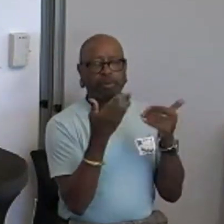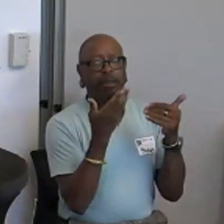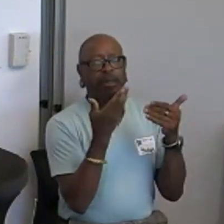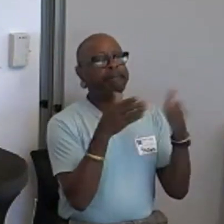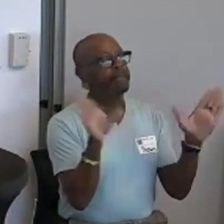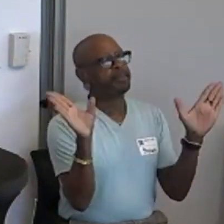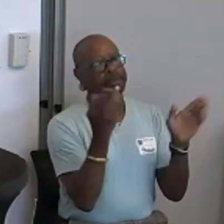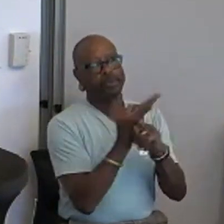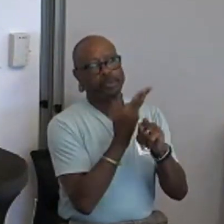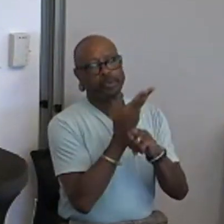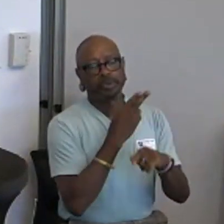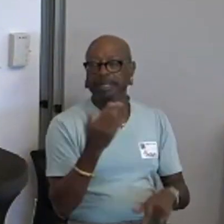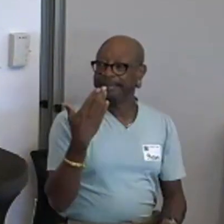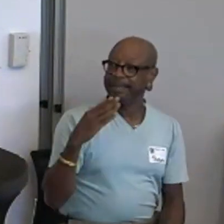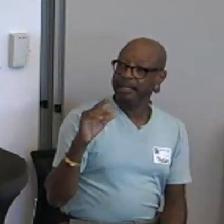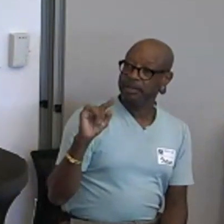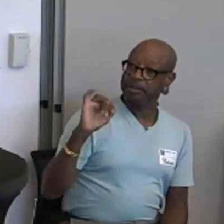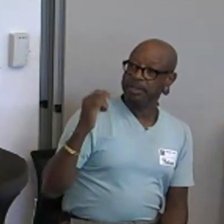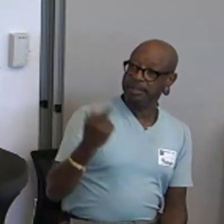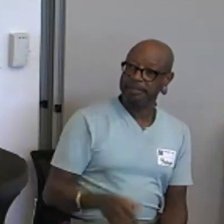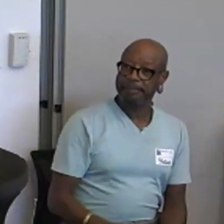Mm-hmm.